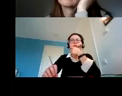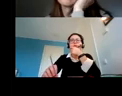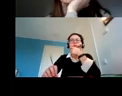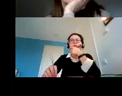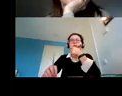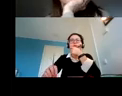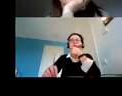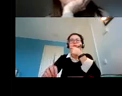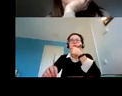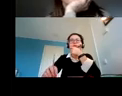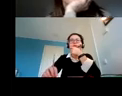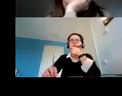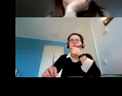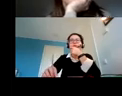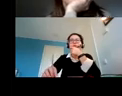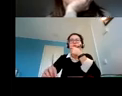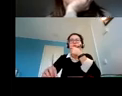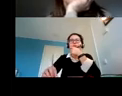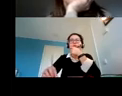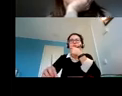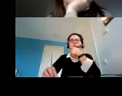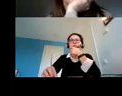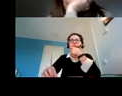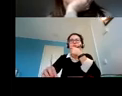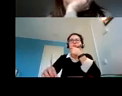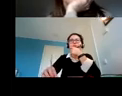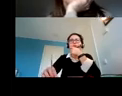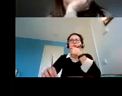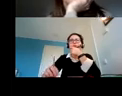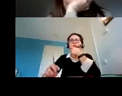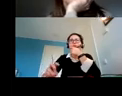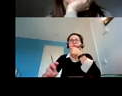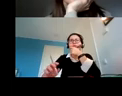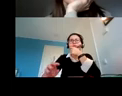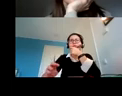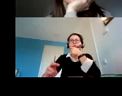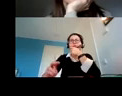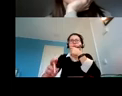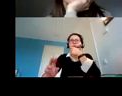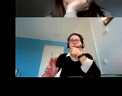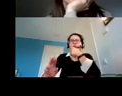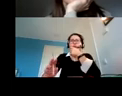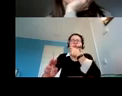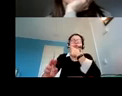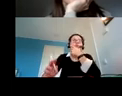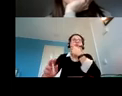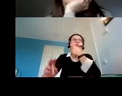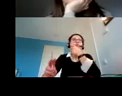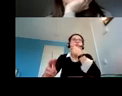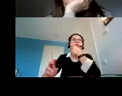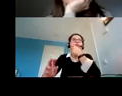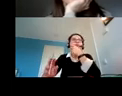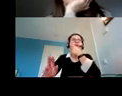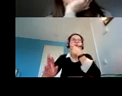say, okay, it's for sure a soft approach. Promotion can mean even nothing in some